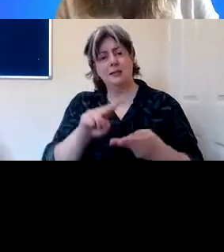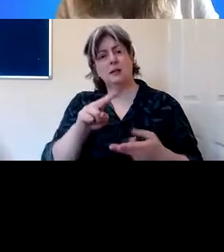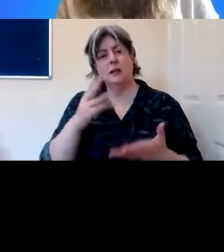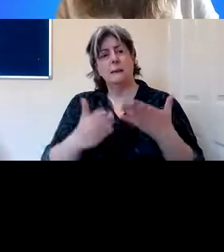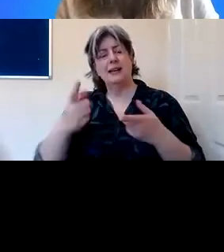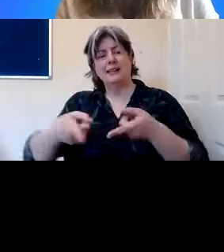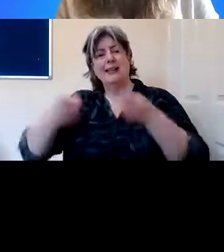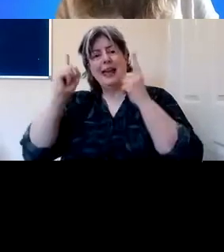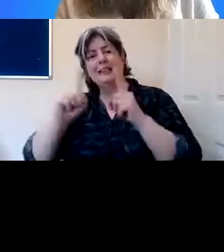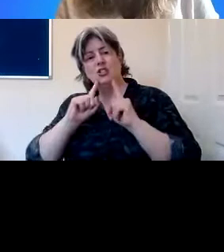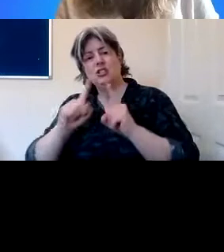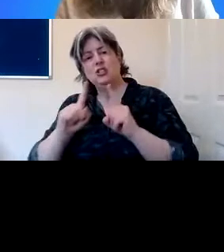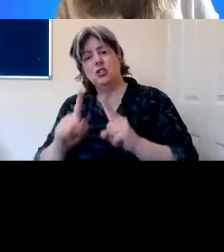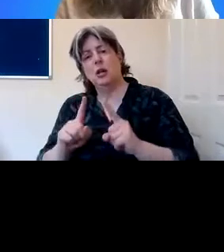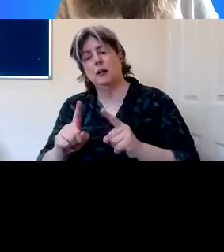head teacher.